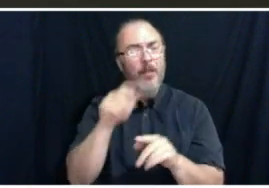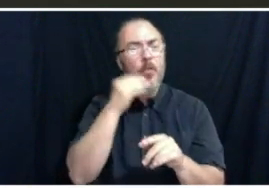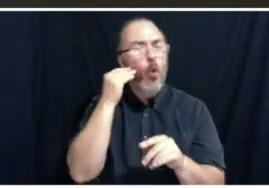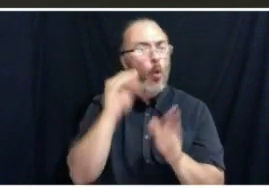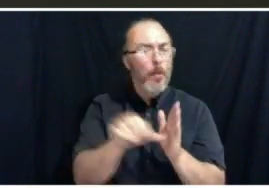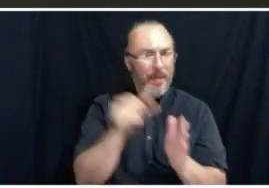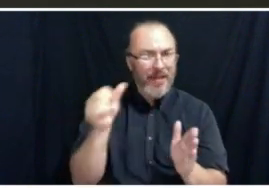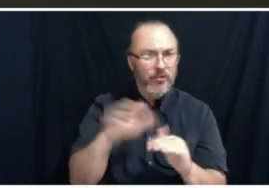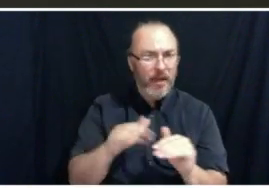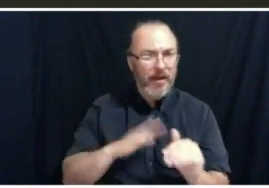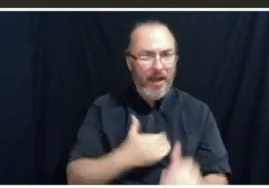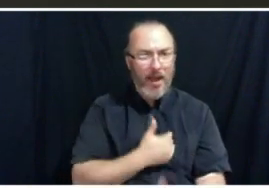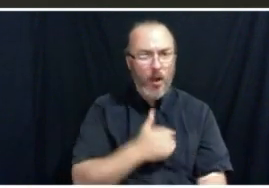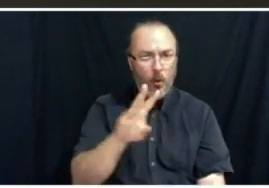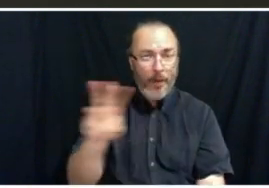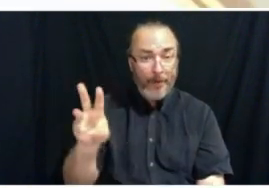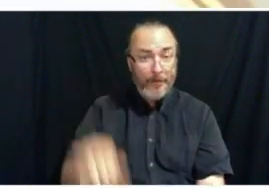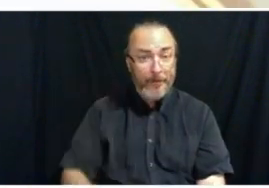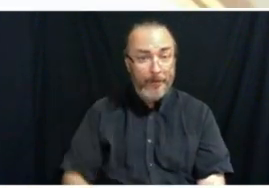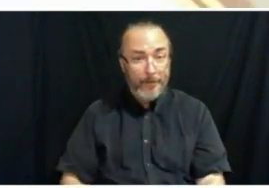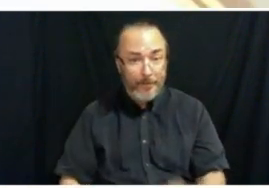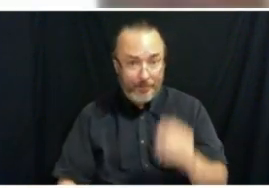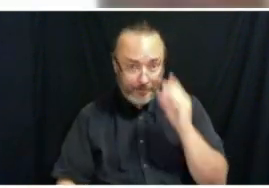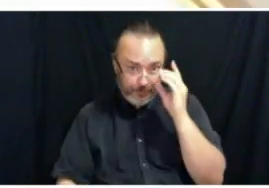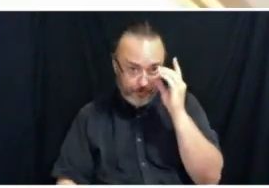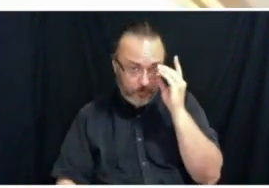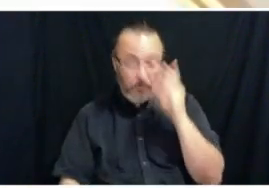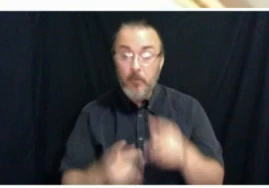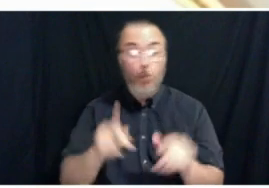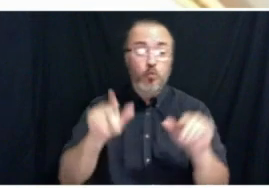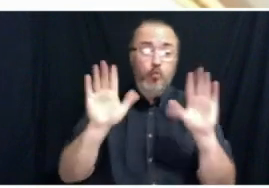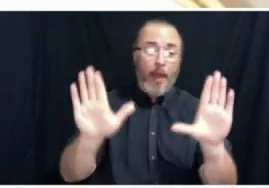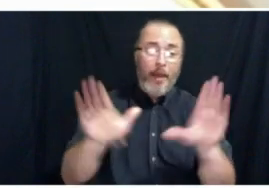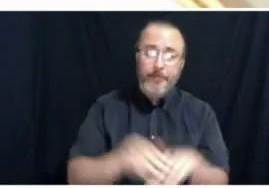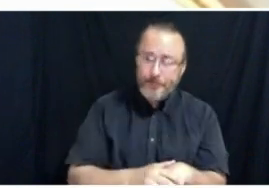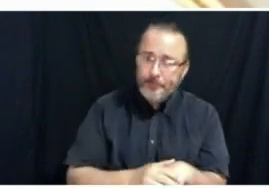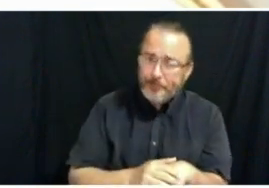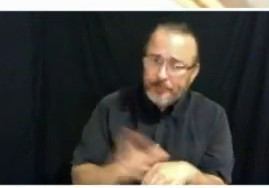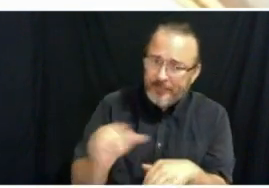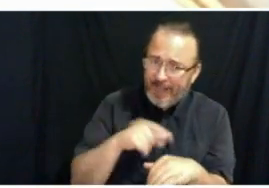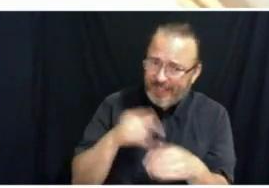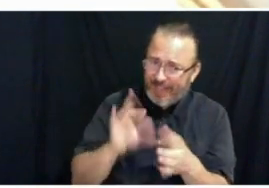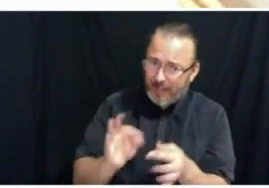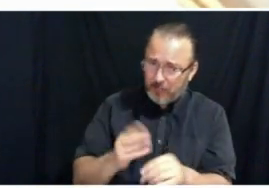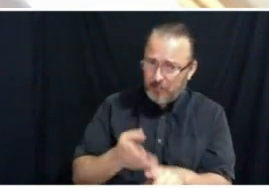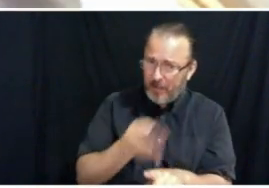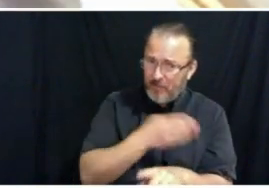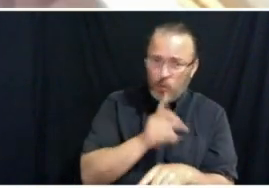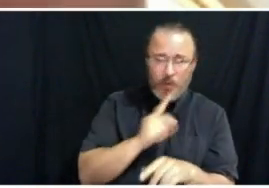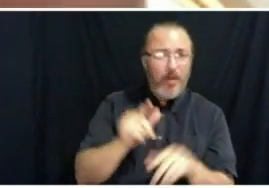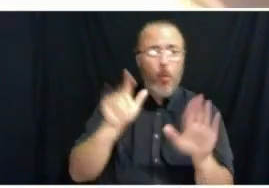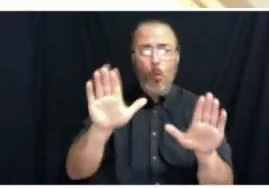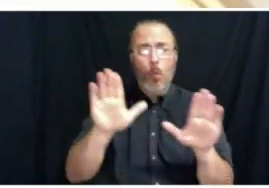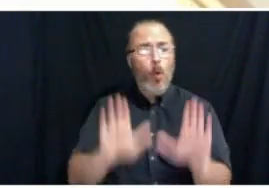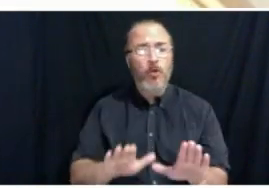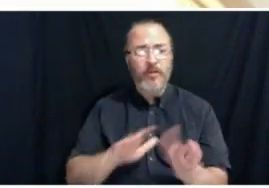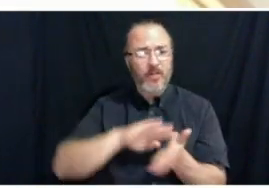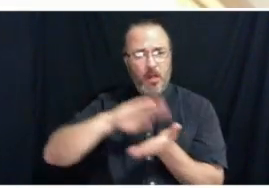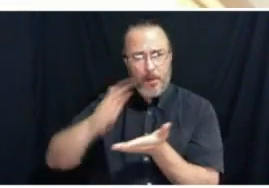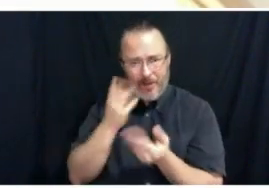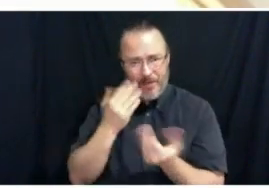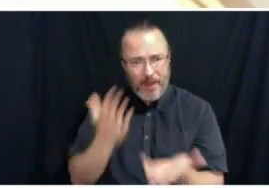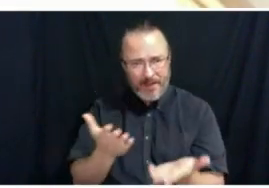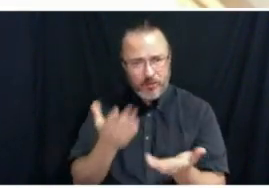website. This is great. This is, as I said before, an incredible wealth of resources for people both working